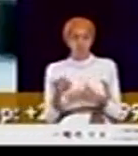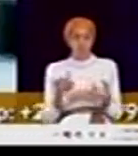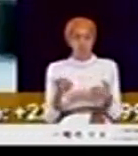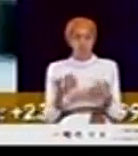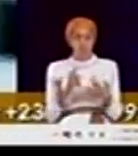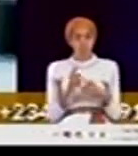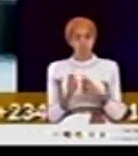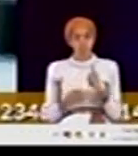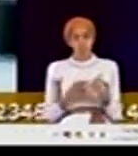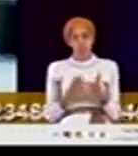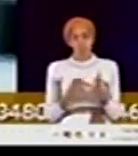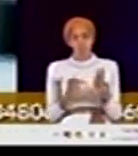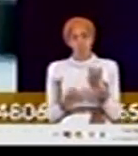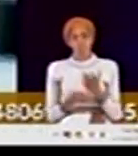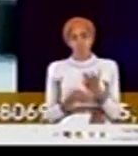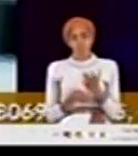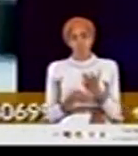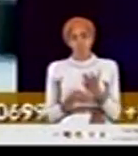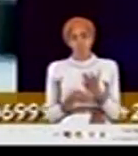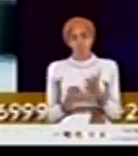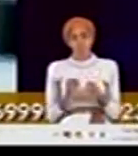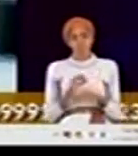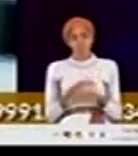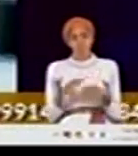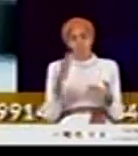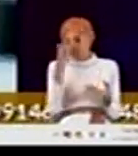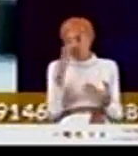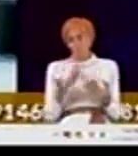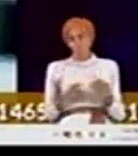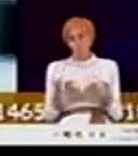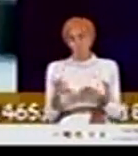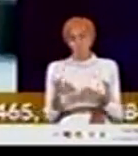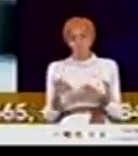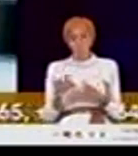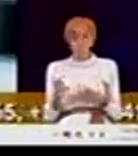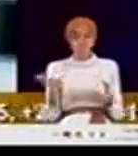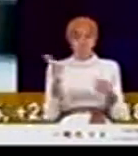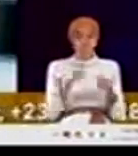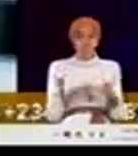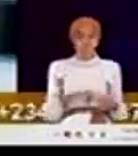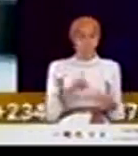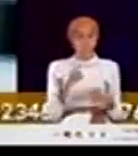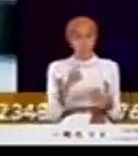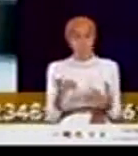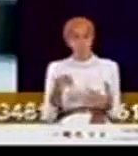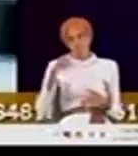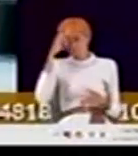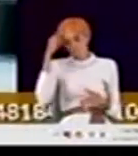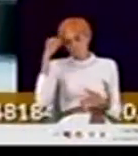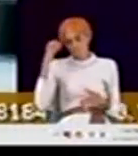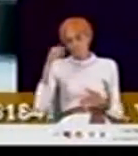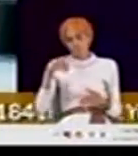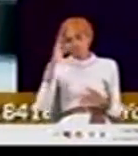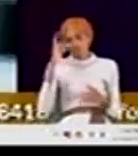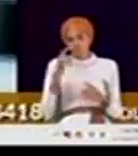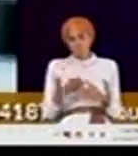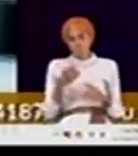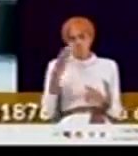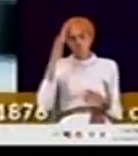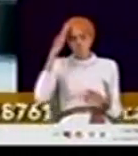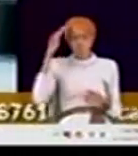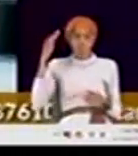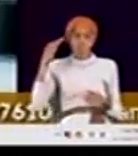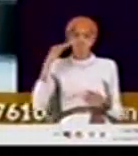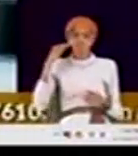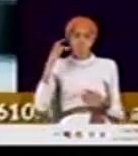fact, I don't know what to do. I sat down for one place because from my head, from my leg, from to